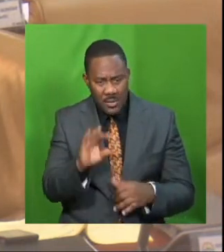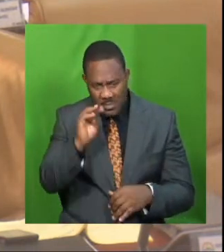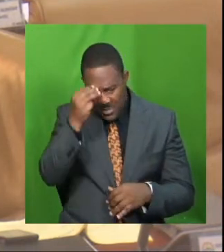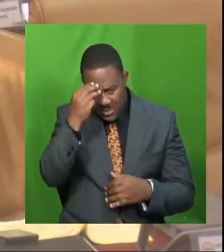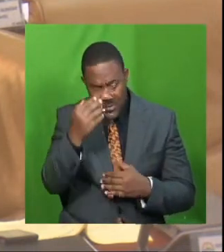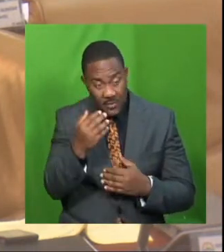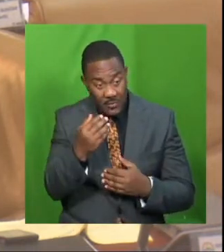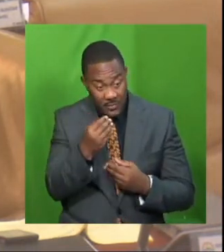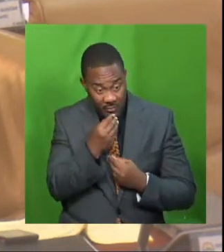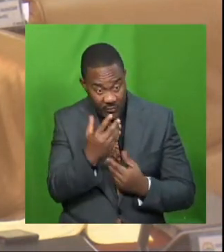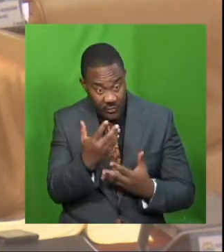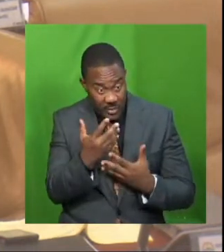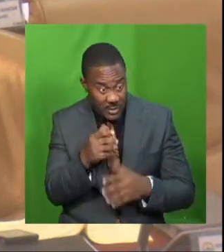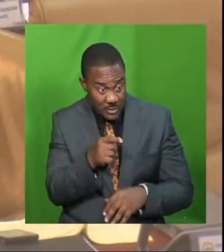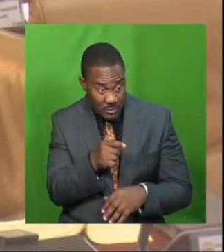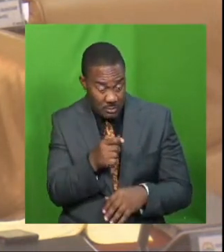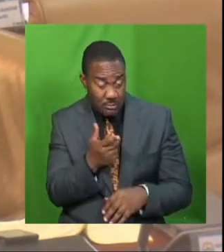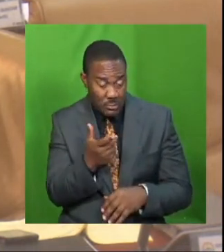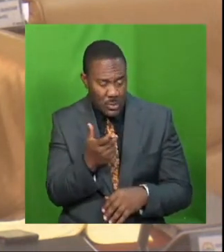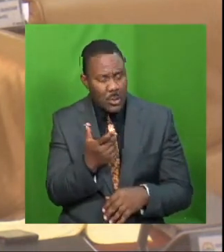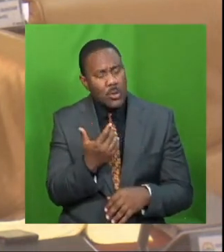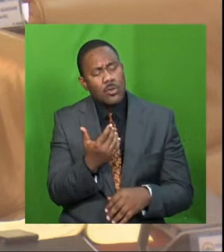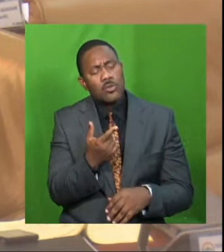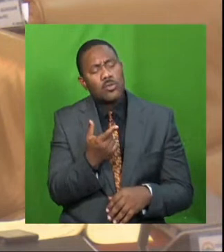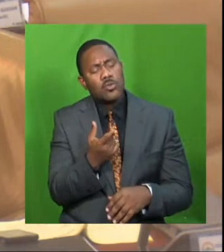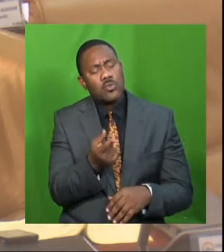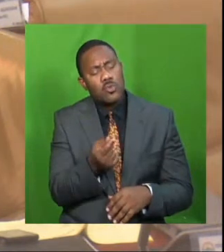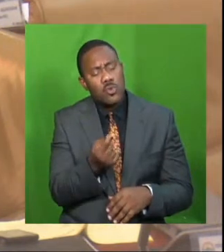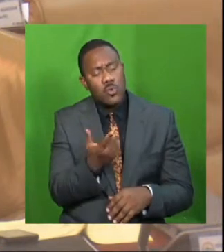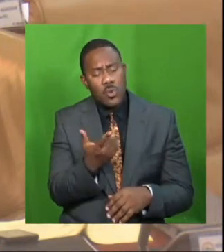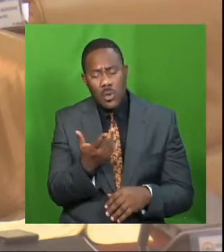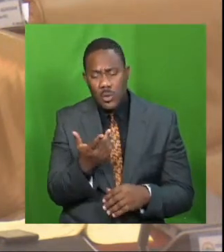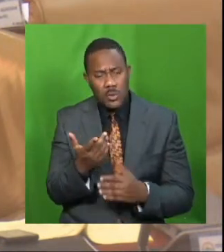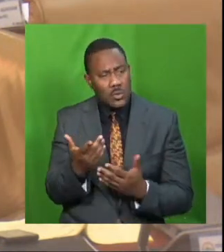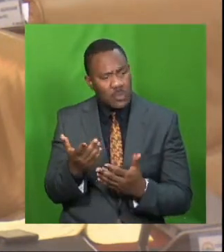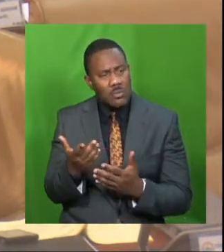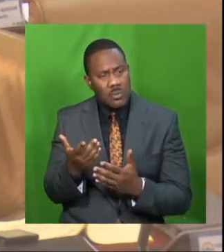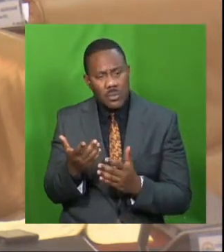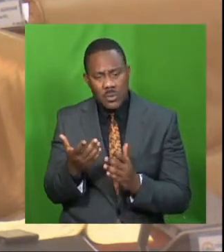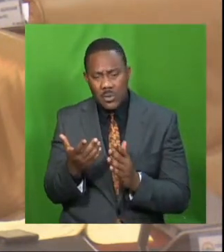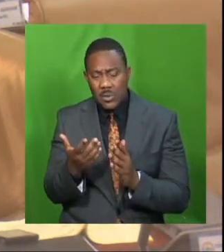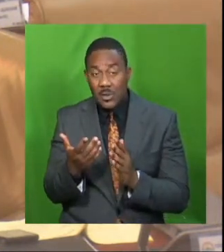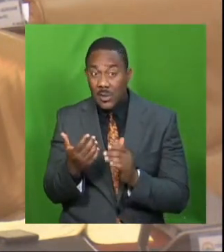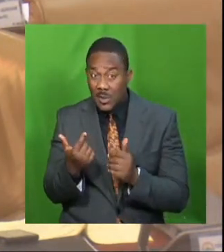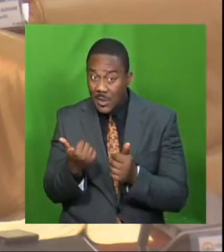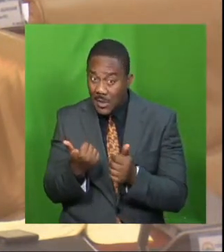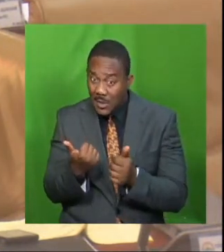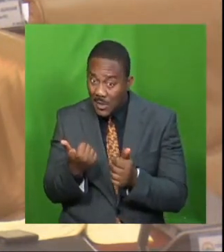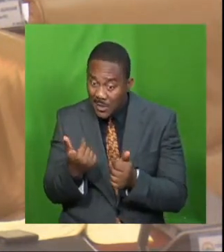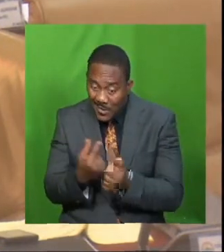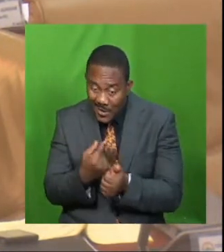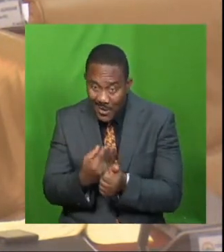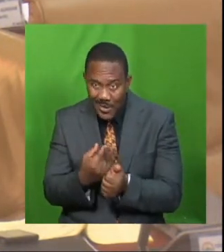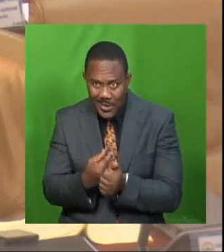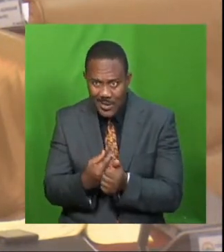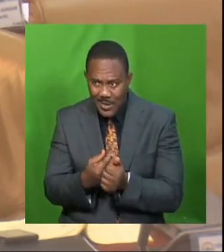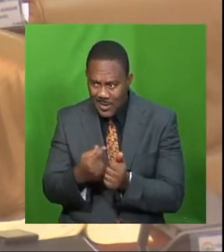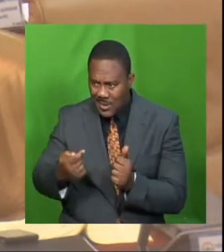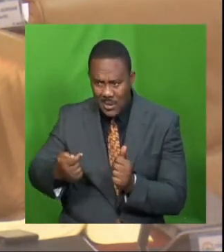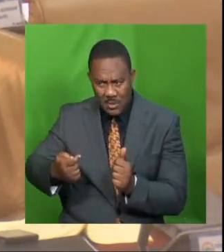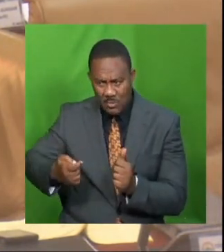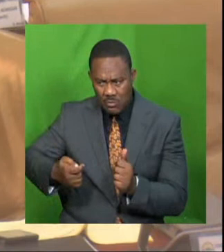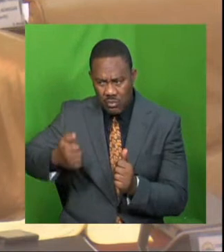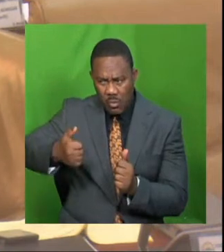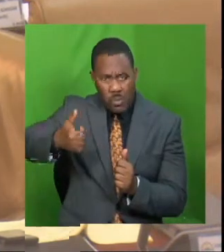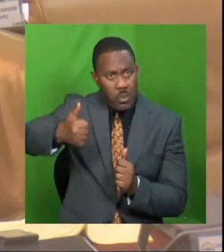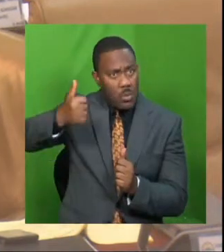outline measures you are taking to bring us back to the glorious days where we were ranked number 1 in Africa and